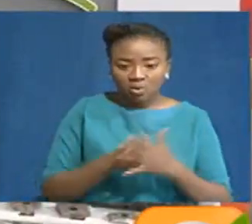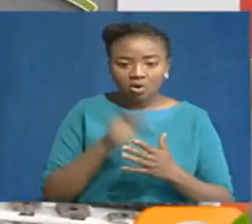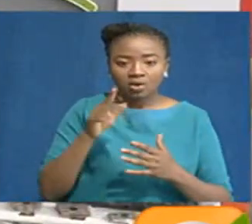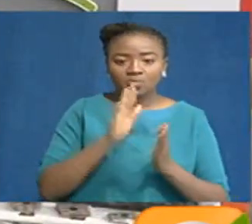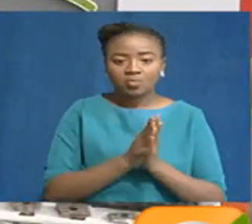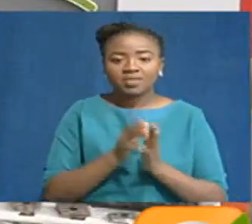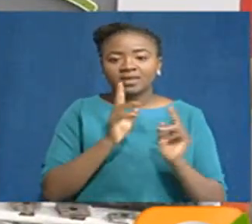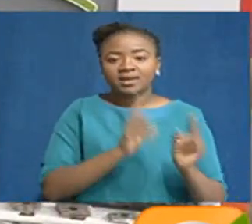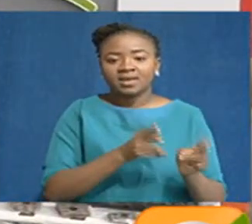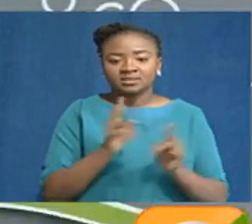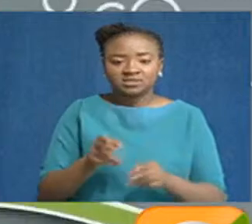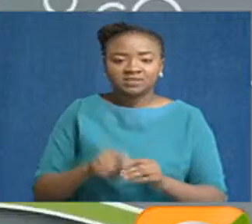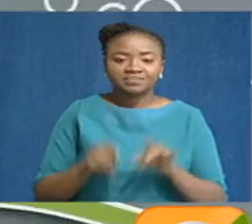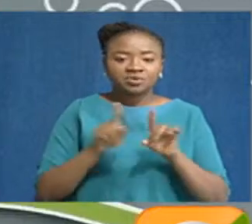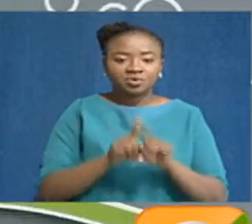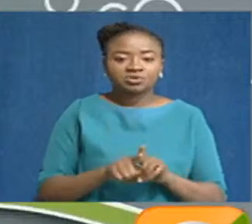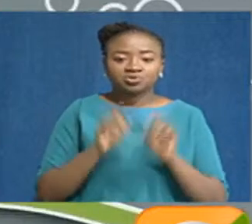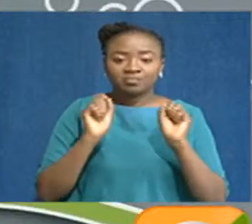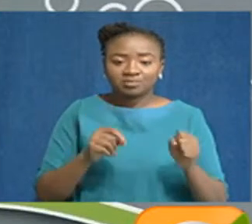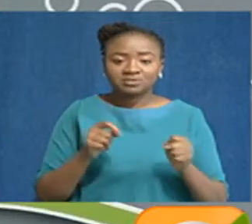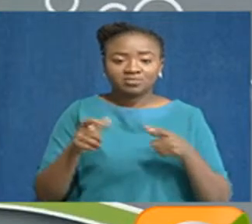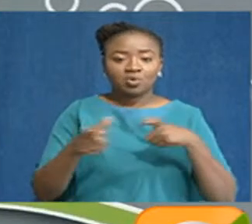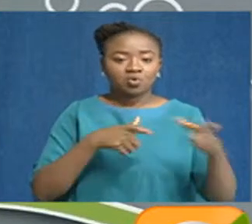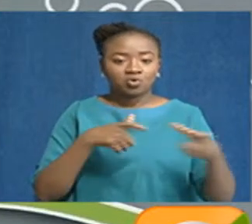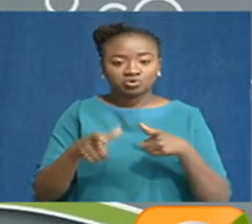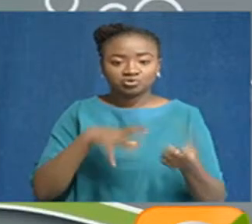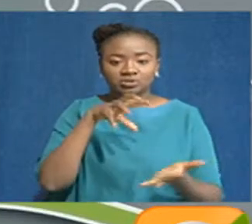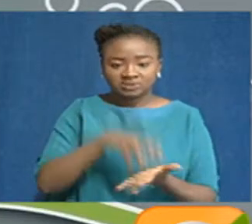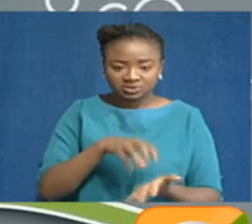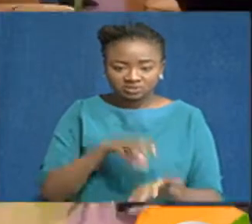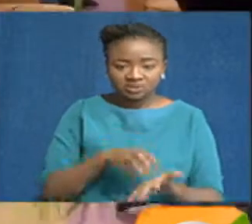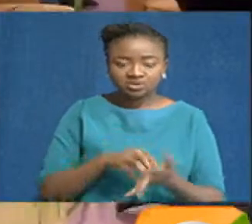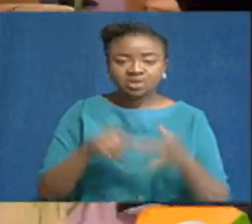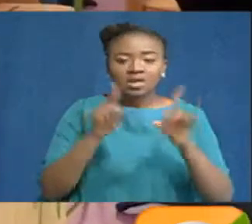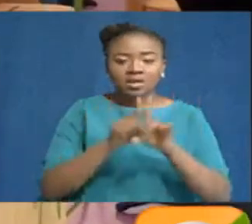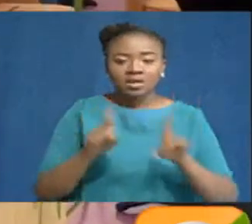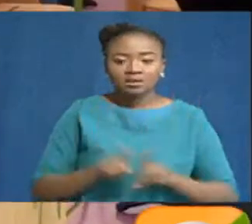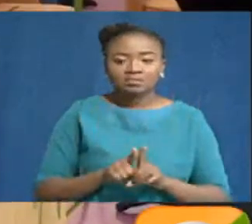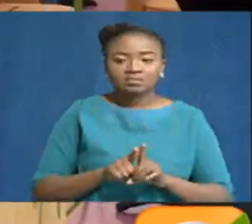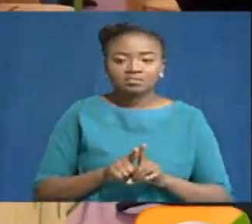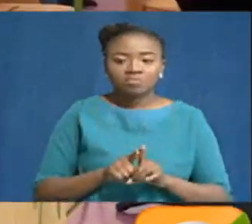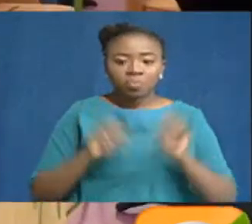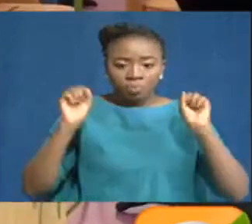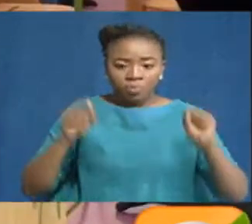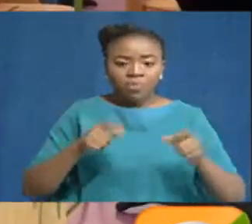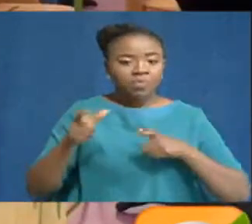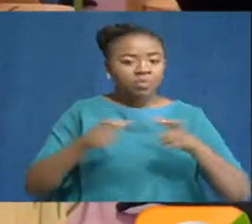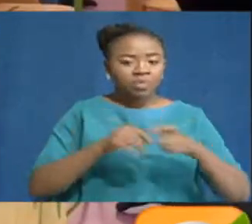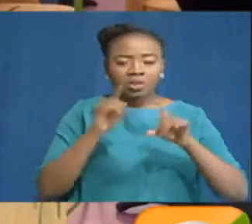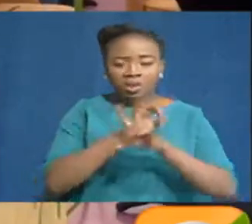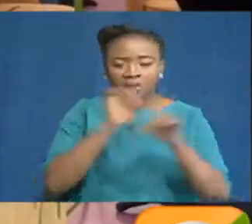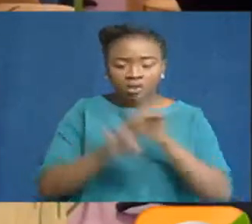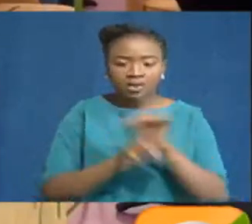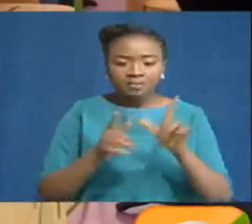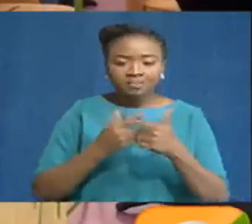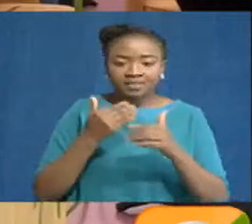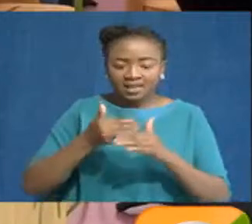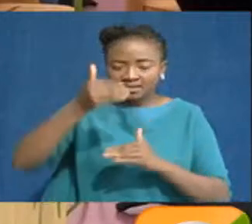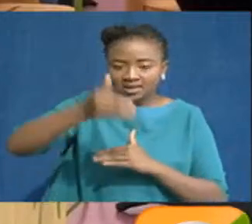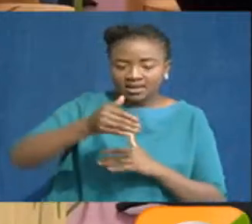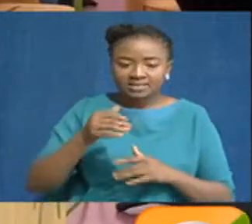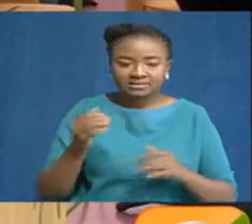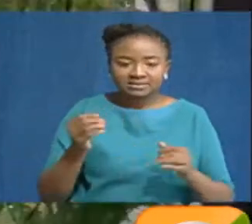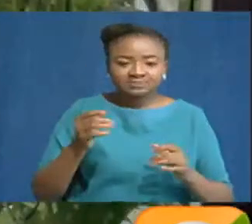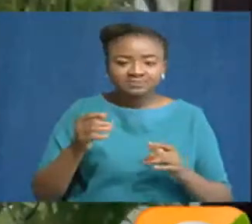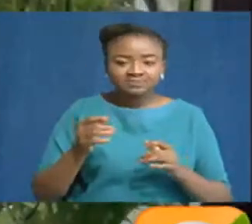to a controlled situation where we can control a lot of things. And the next generation is that we are